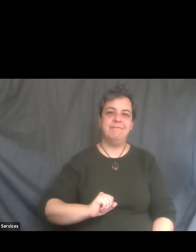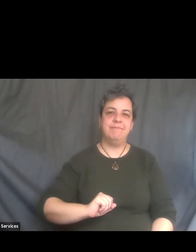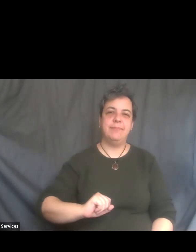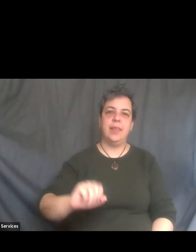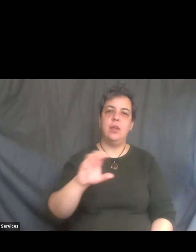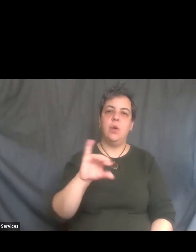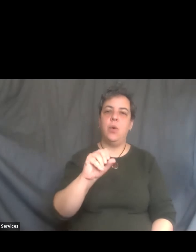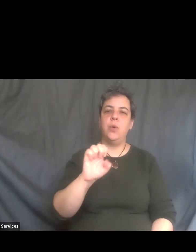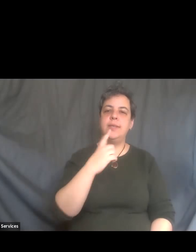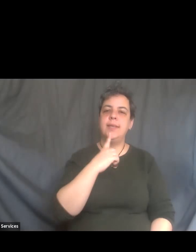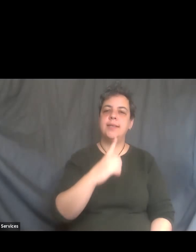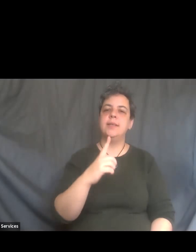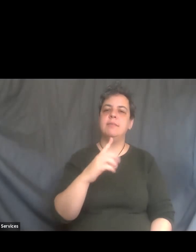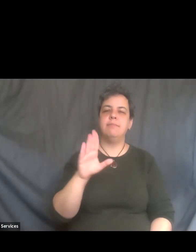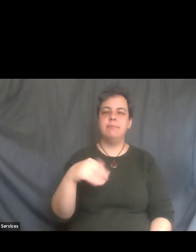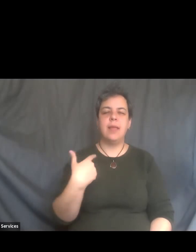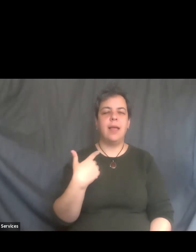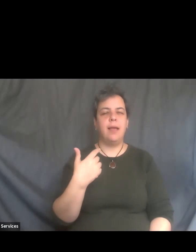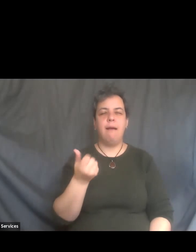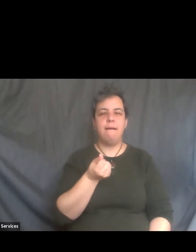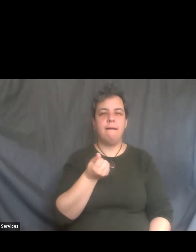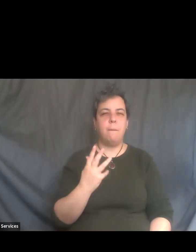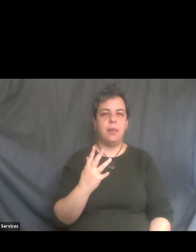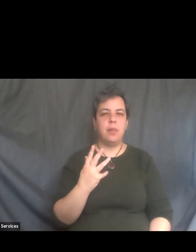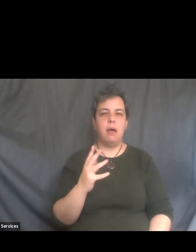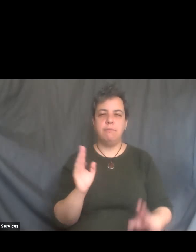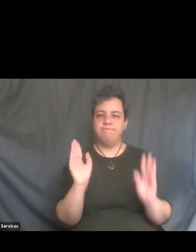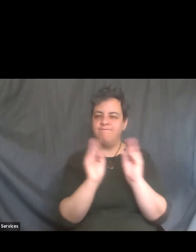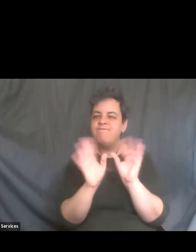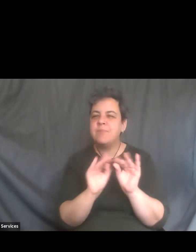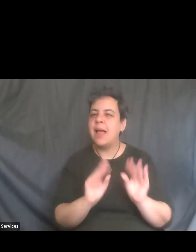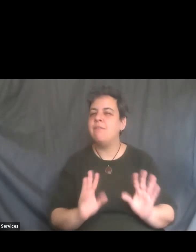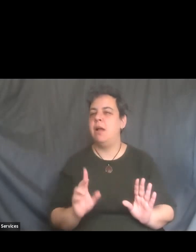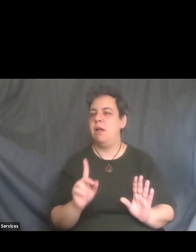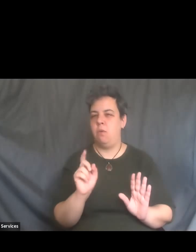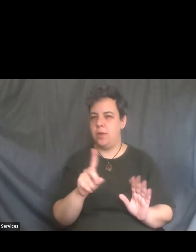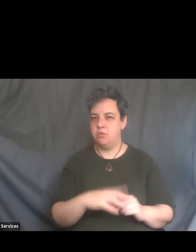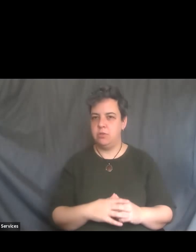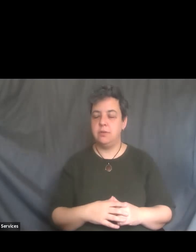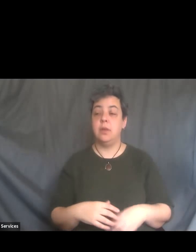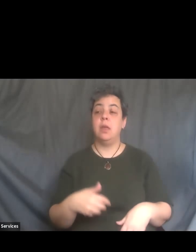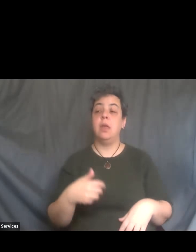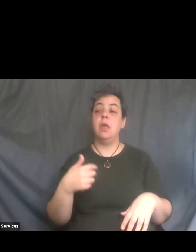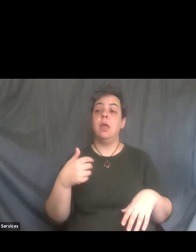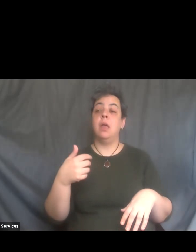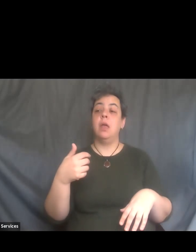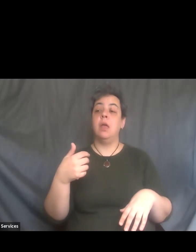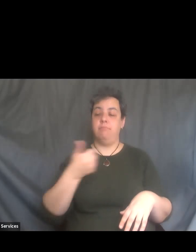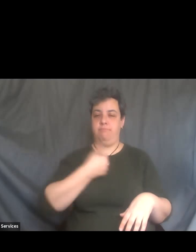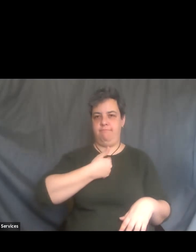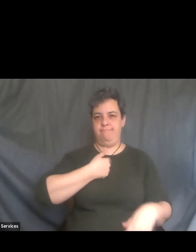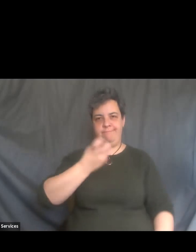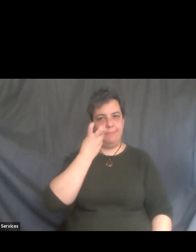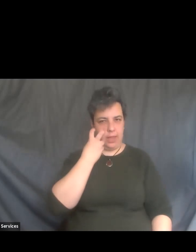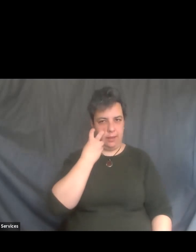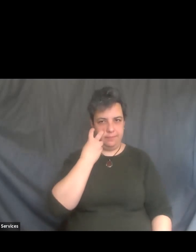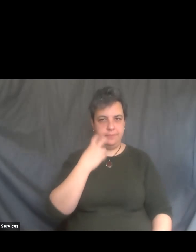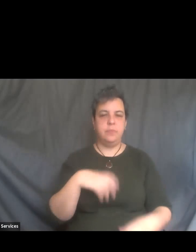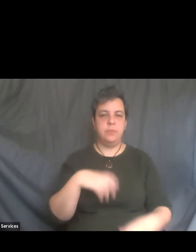clarifications for what I heard from the doctor and the commissioner. I am blind, commissioner, actually